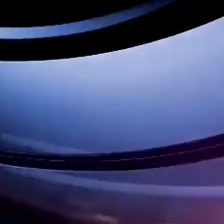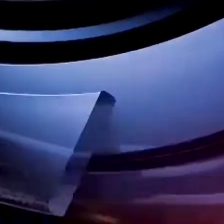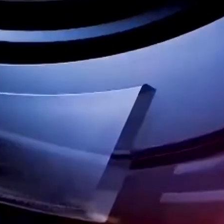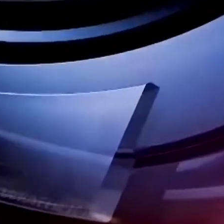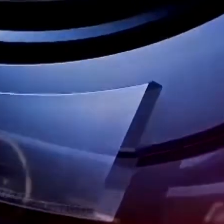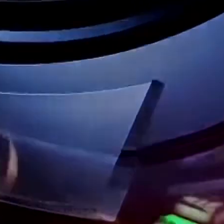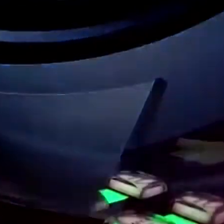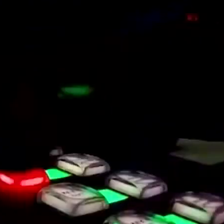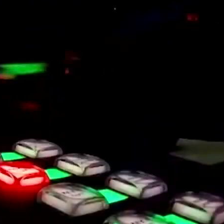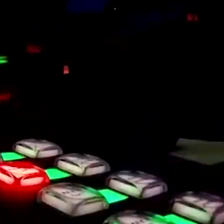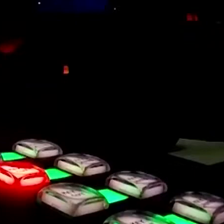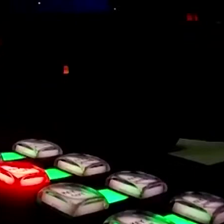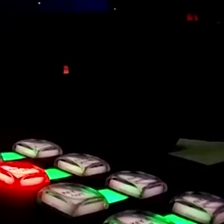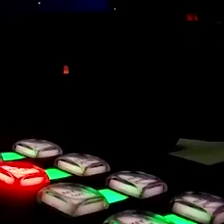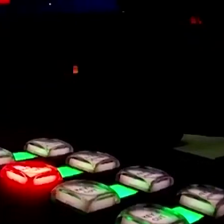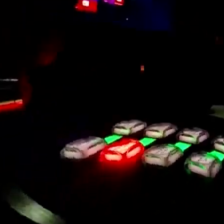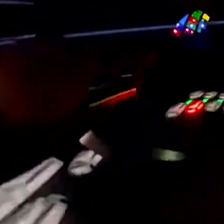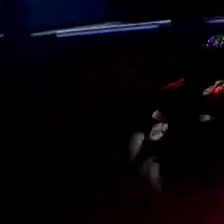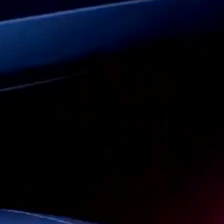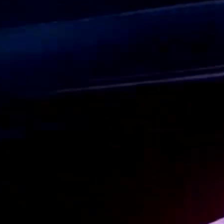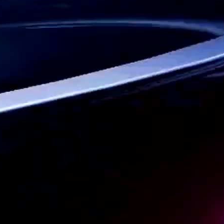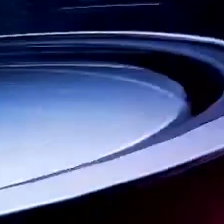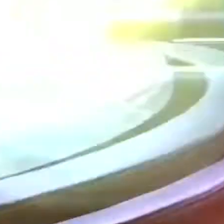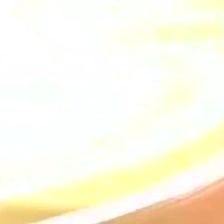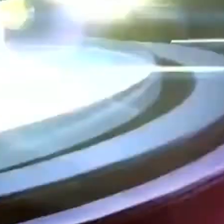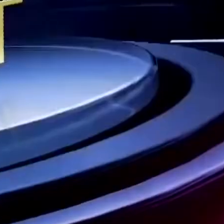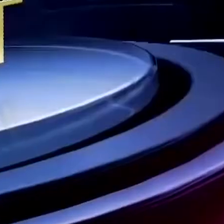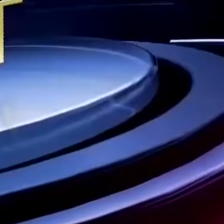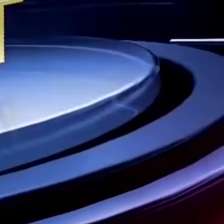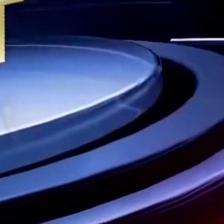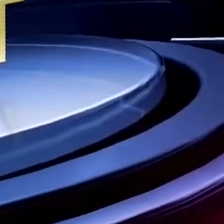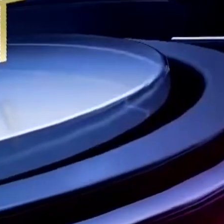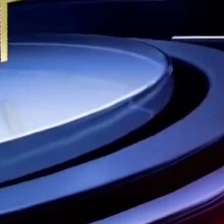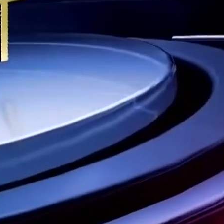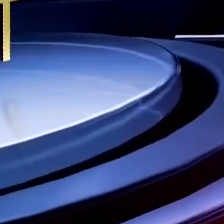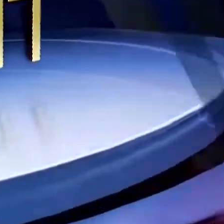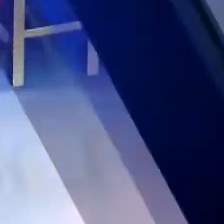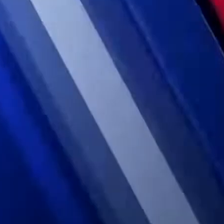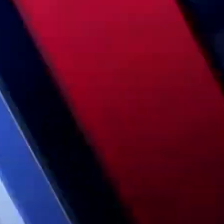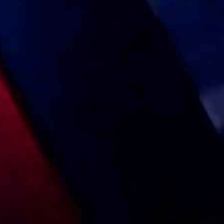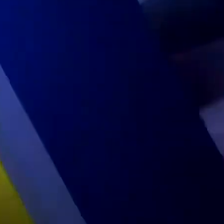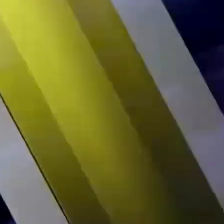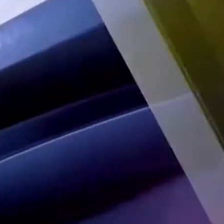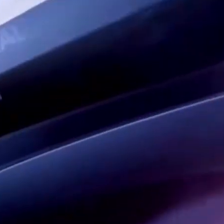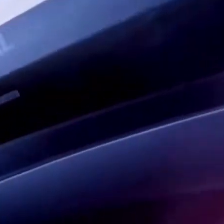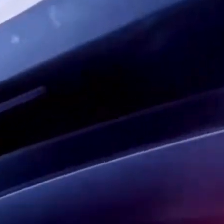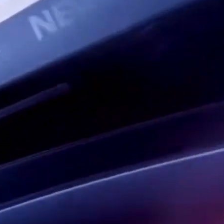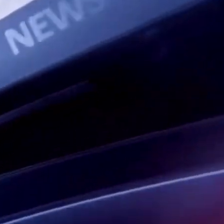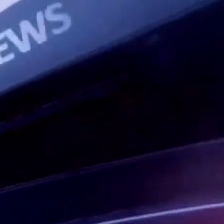Broadcasting from our studios in the Pine St. Michael, this is CBC NewsNight, starting now.